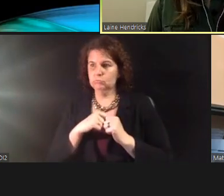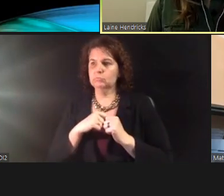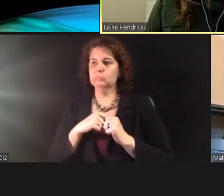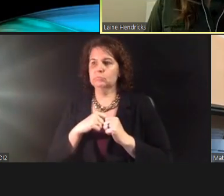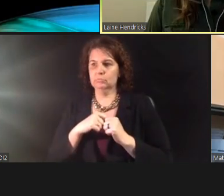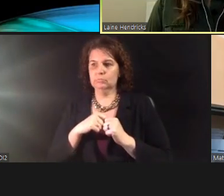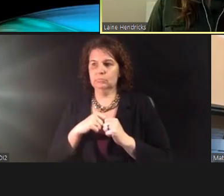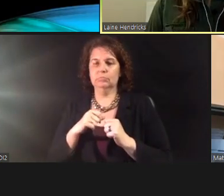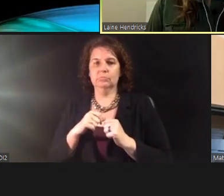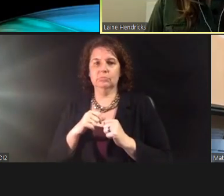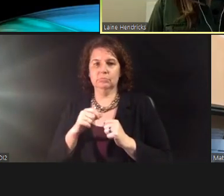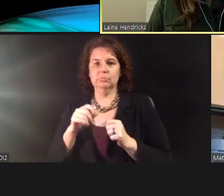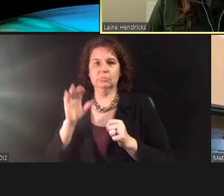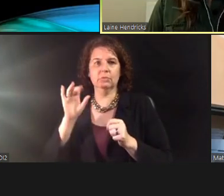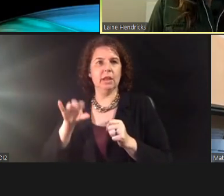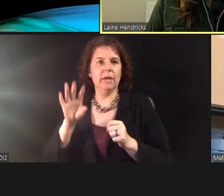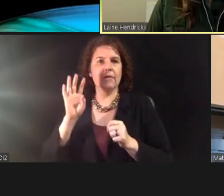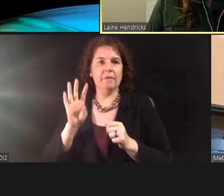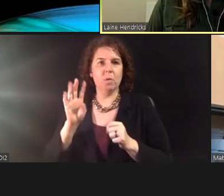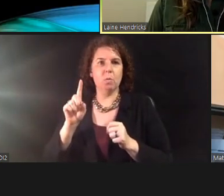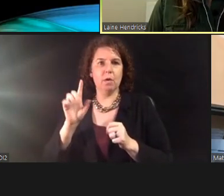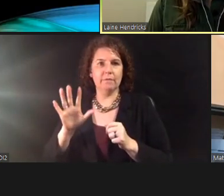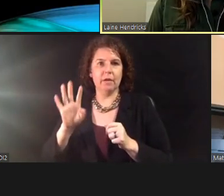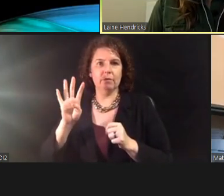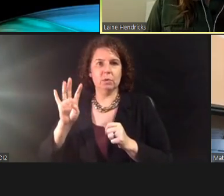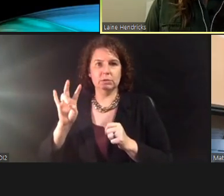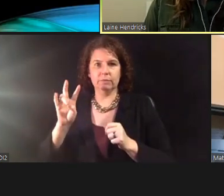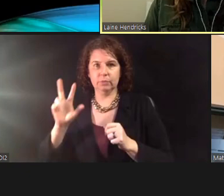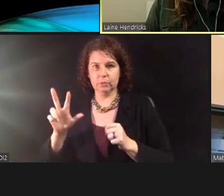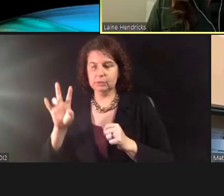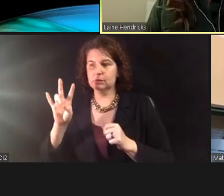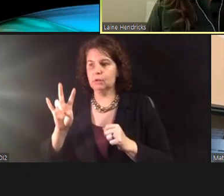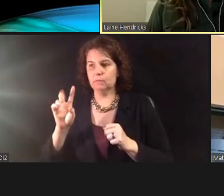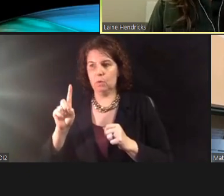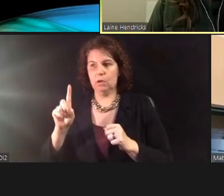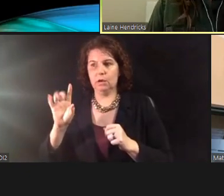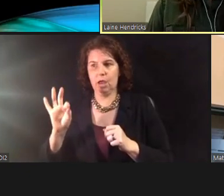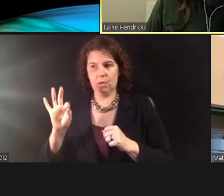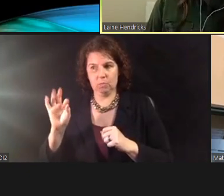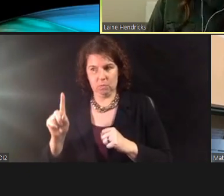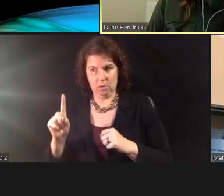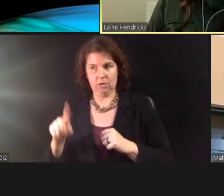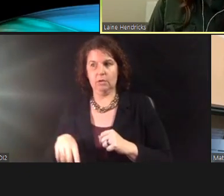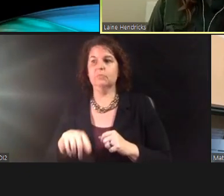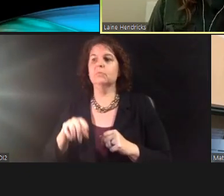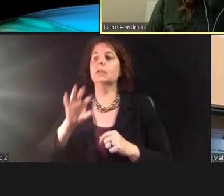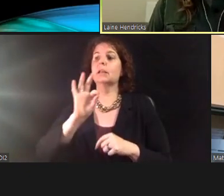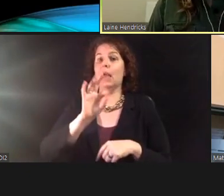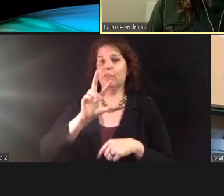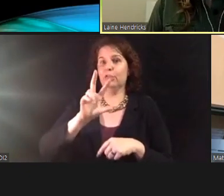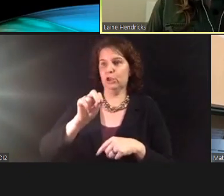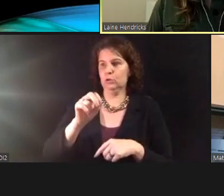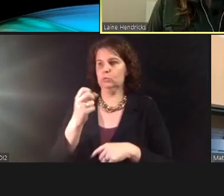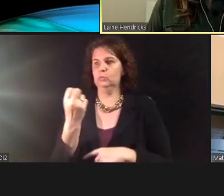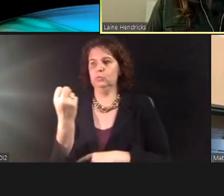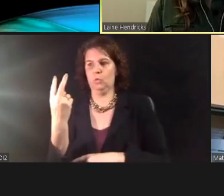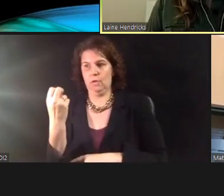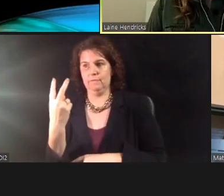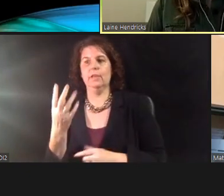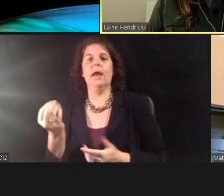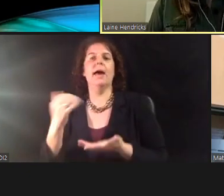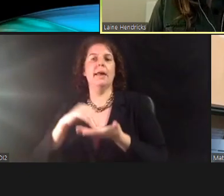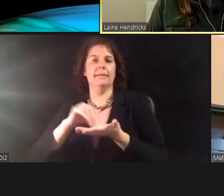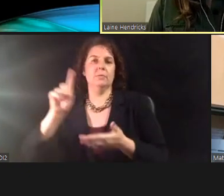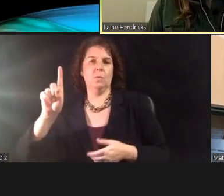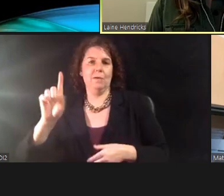415-473-7191, and our team is there to answer your questions from 9:30 to noon and from 1 to 5 Monday through Friday. You